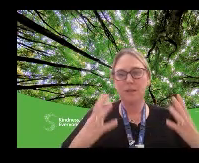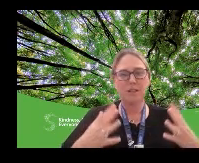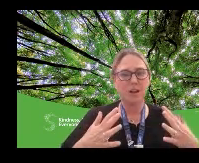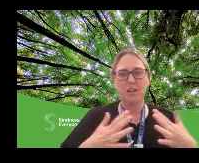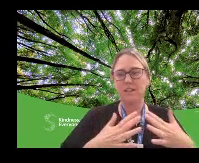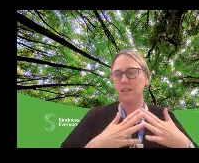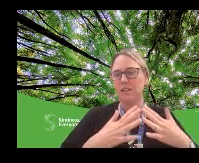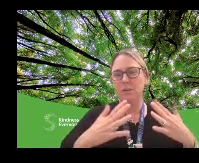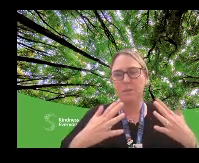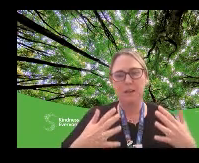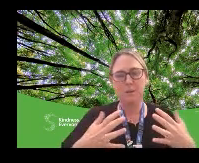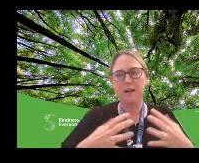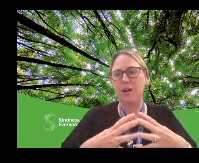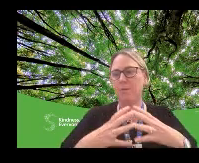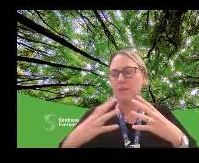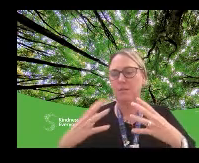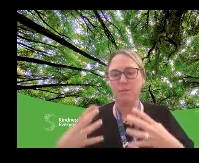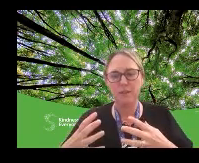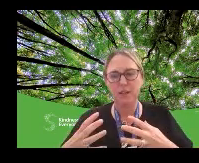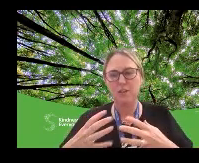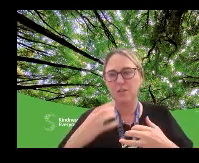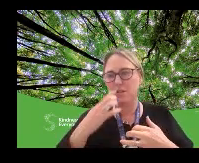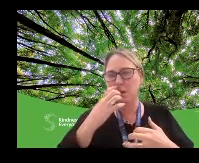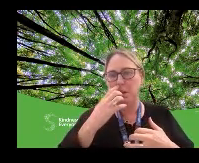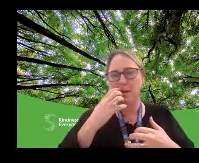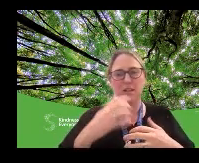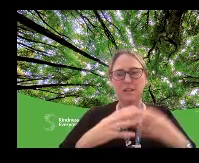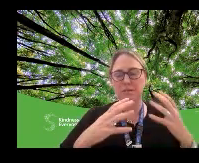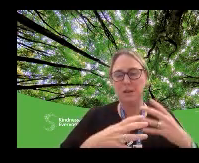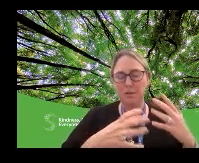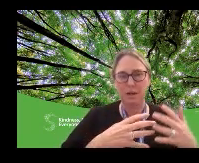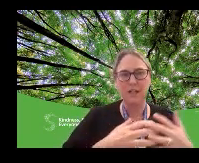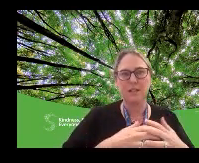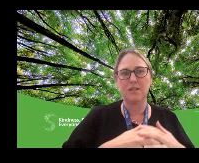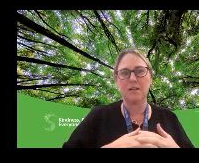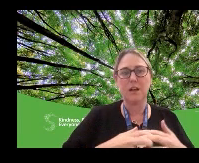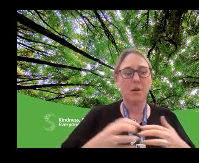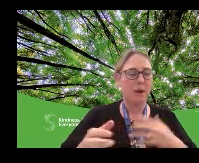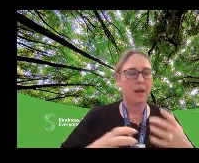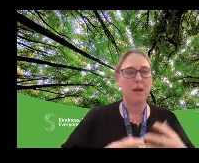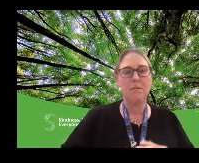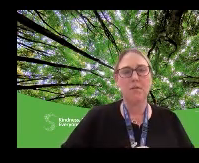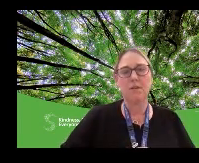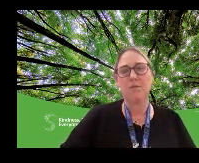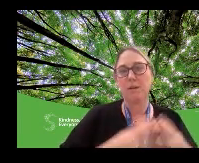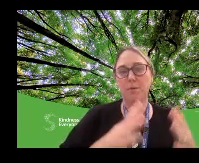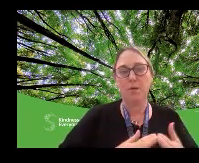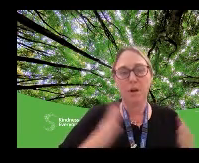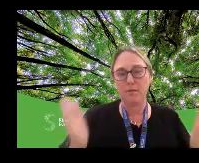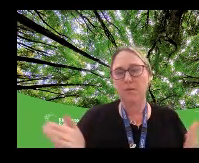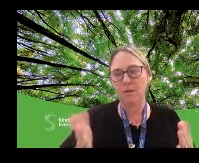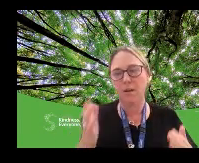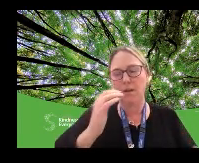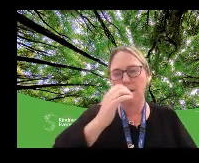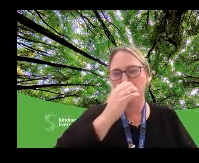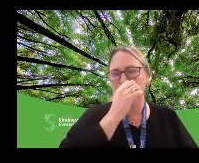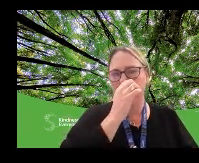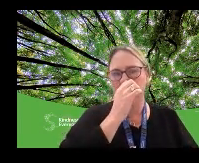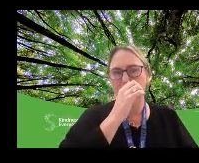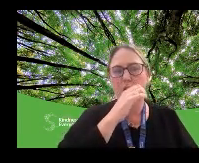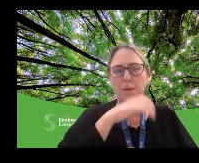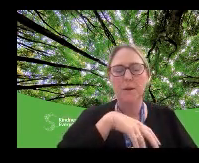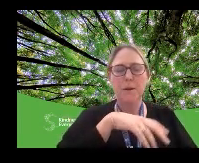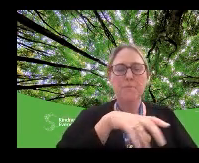So this can be started, this can be picked back up, this can be finished, this can be completed, by a number of different people over